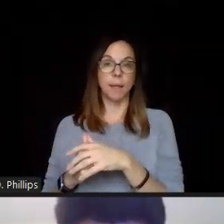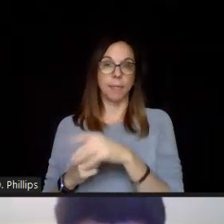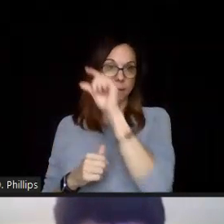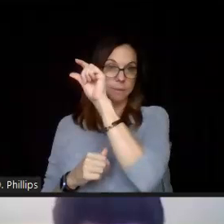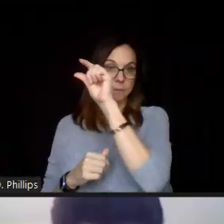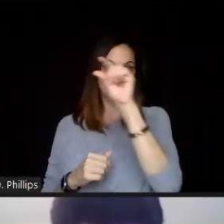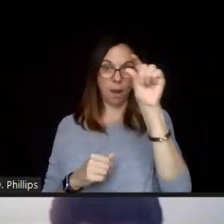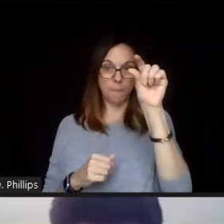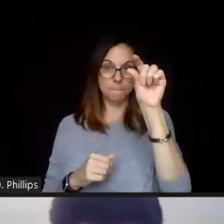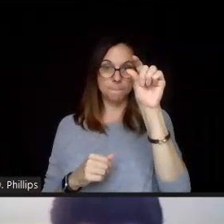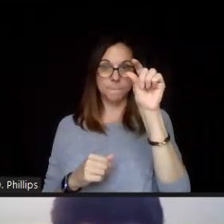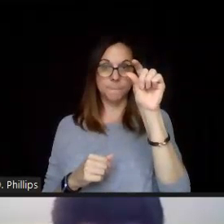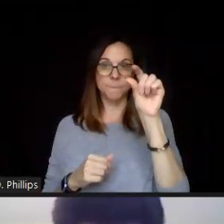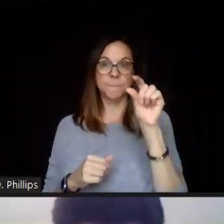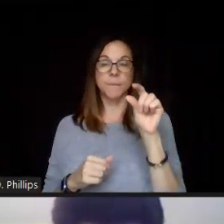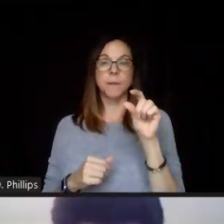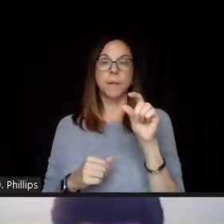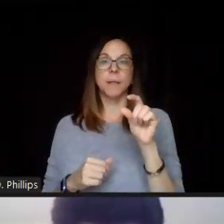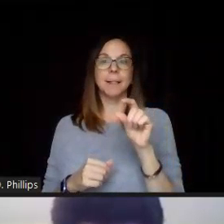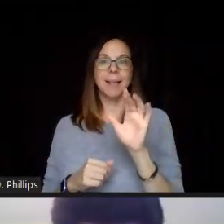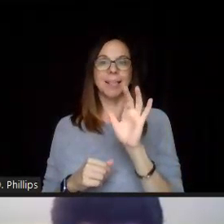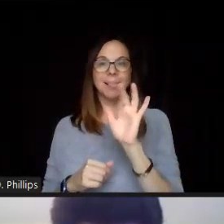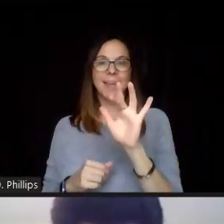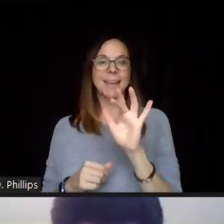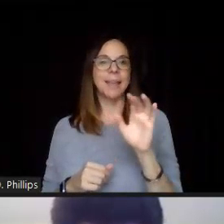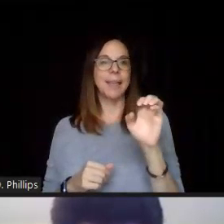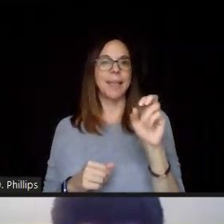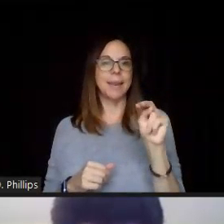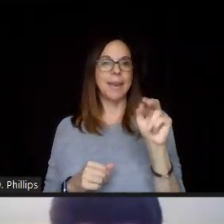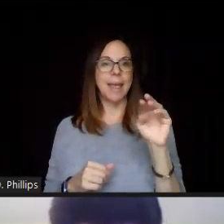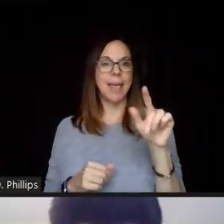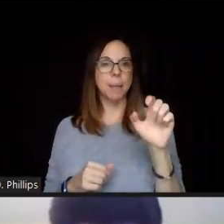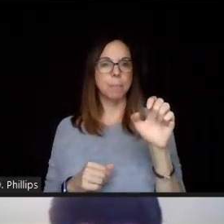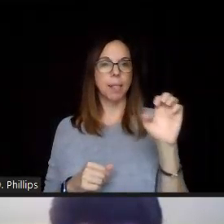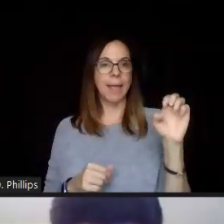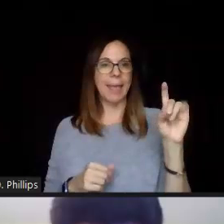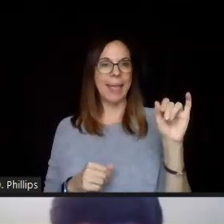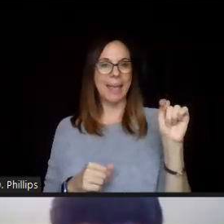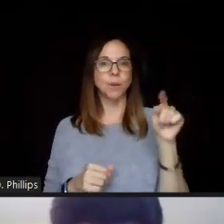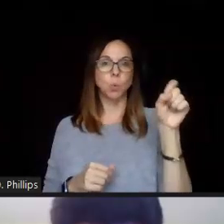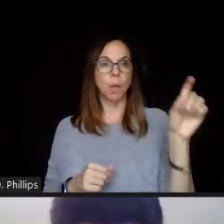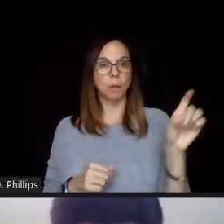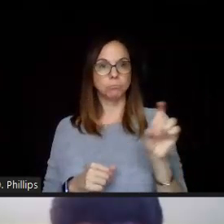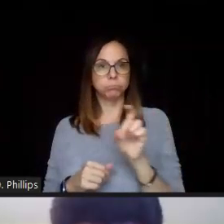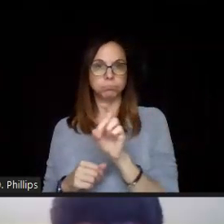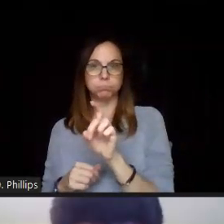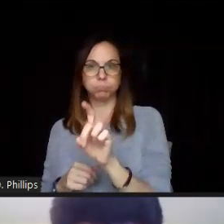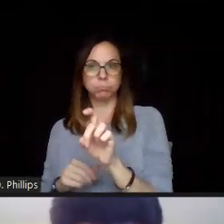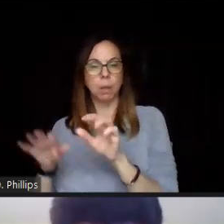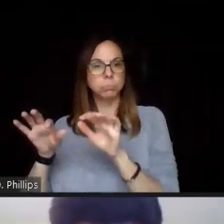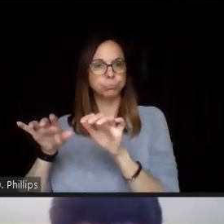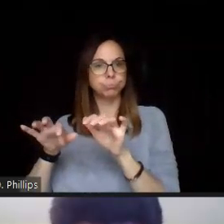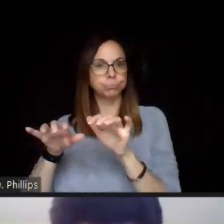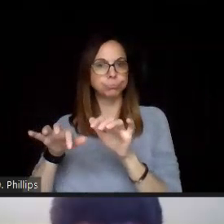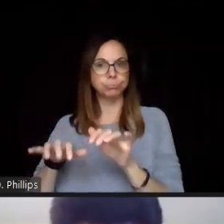top, once you open it, click Enable Editing. You'll be able to put your cursor right in here. And I want you to give